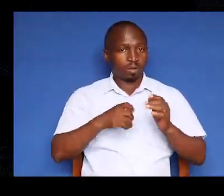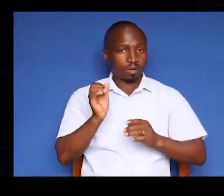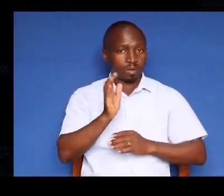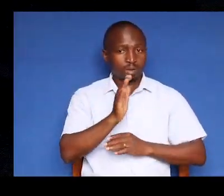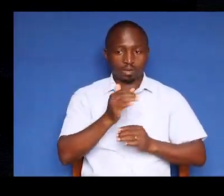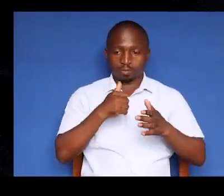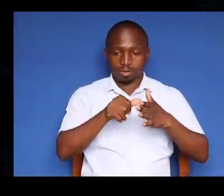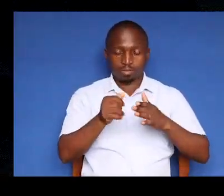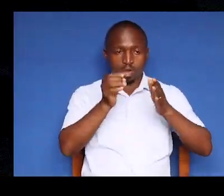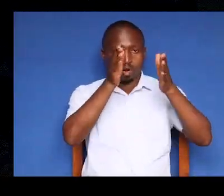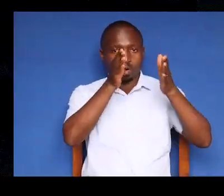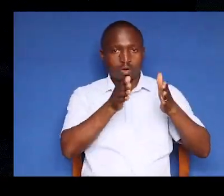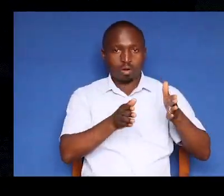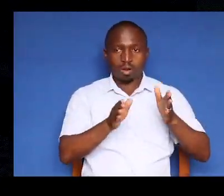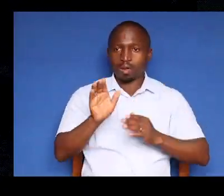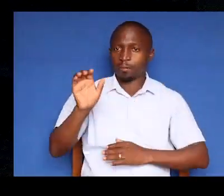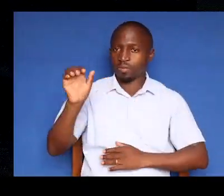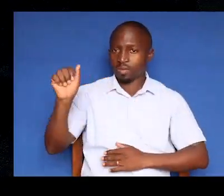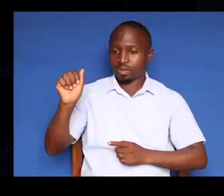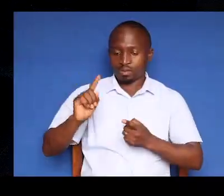At column A is 10,000,